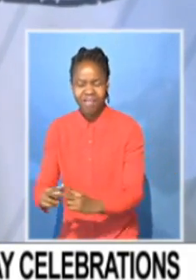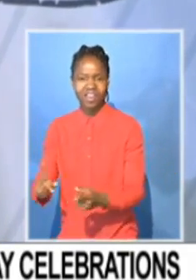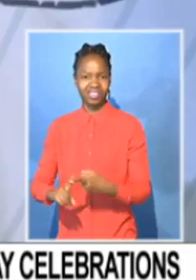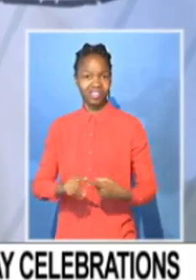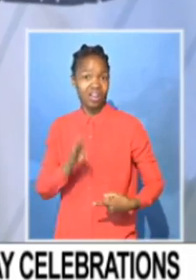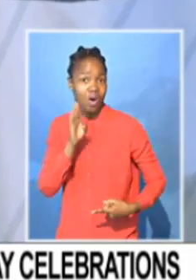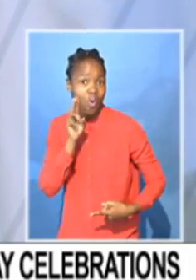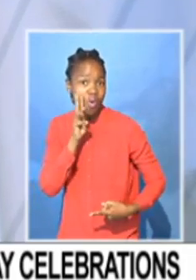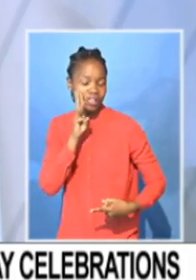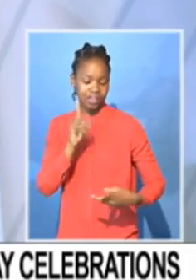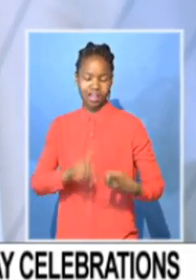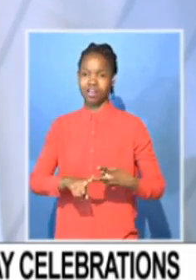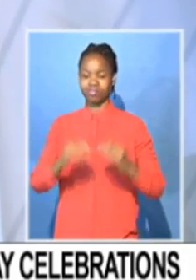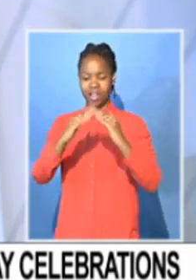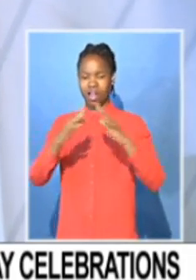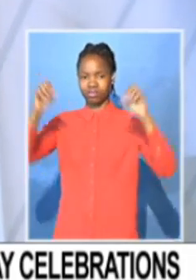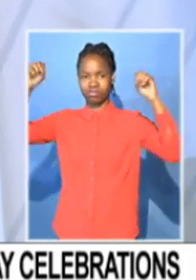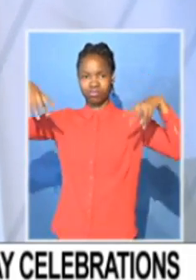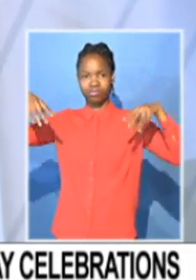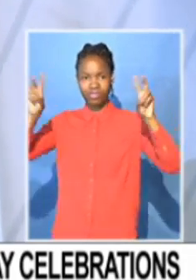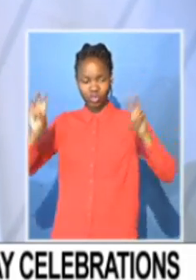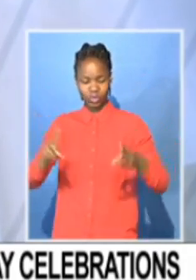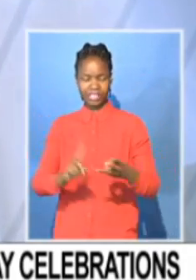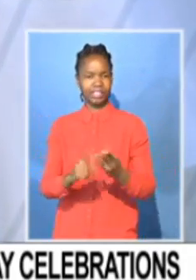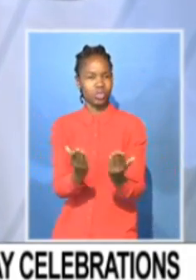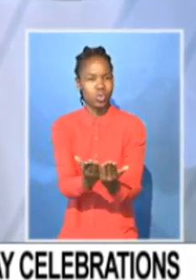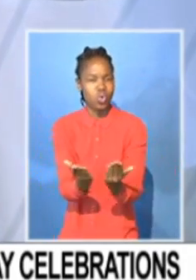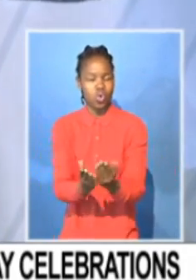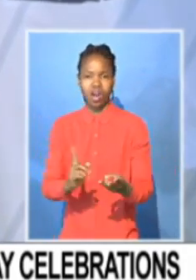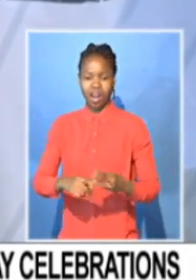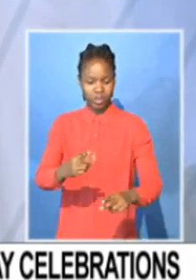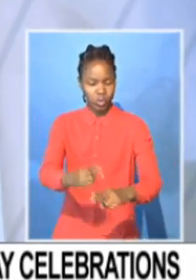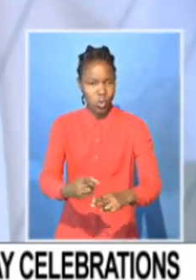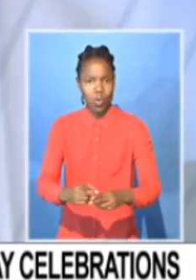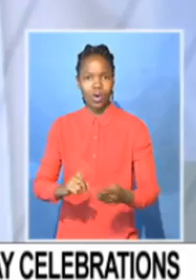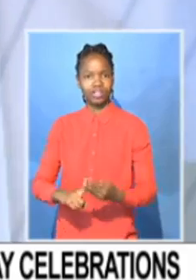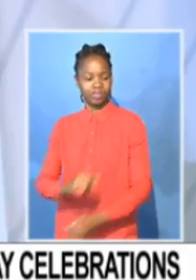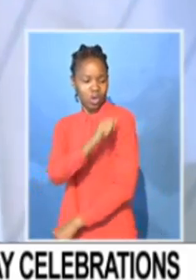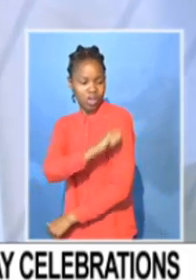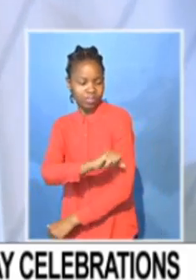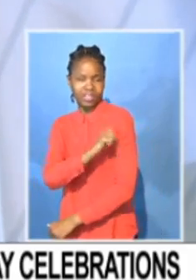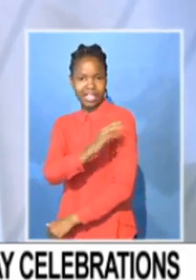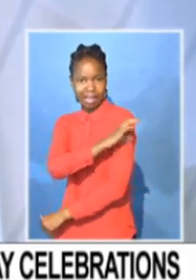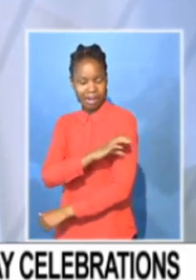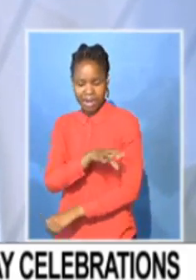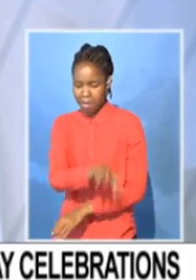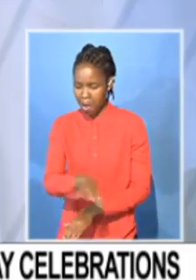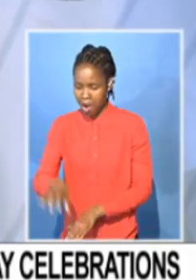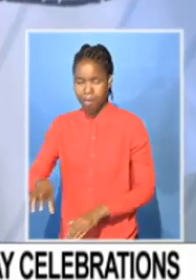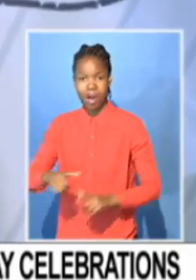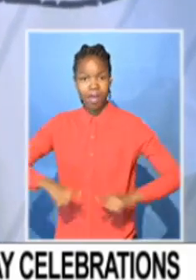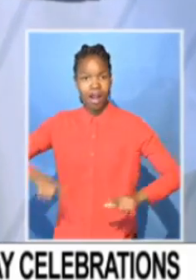sanitation, electricity, good schools, clinics, land for